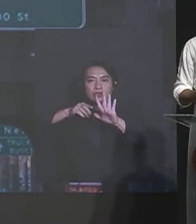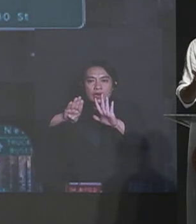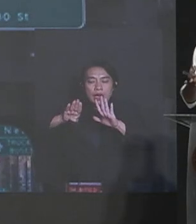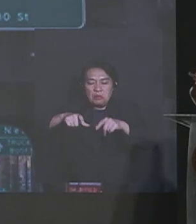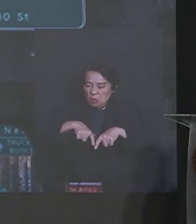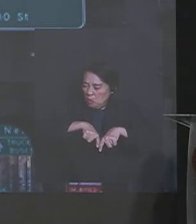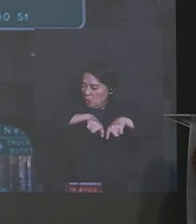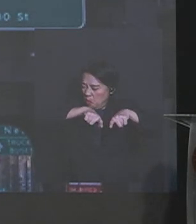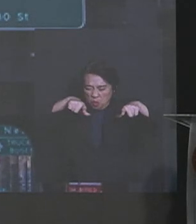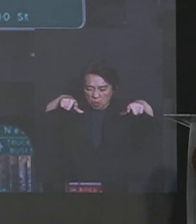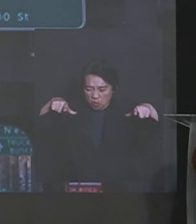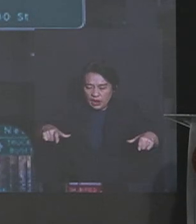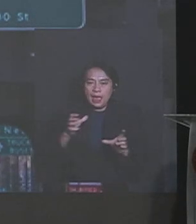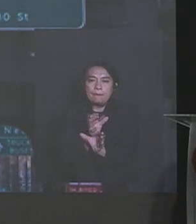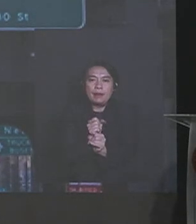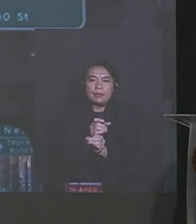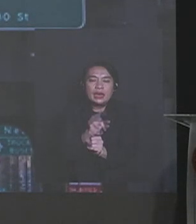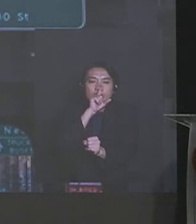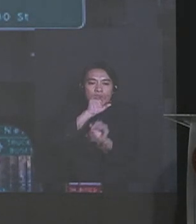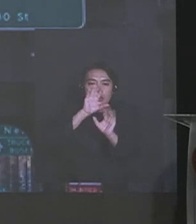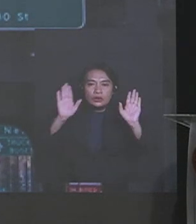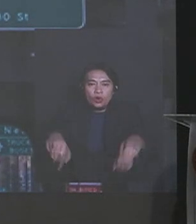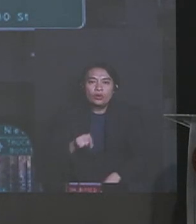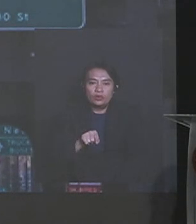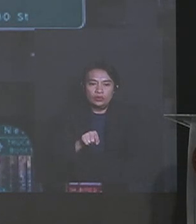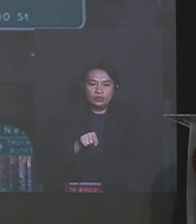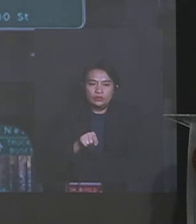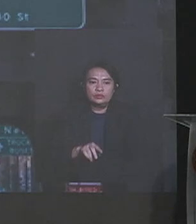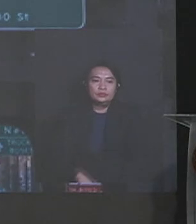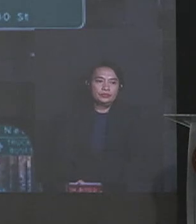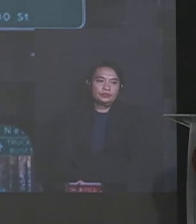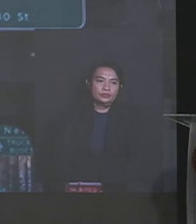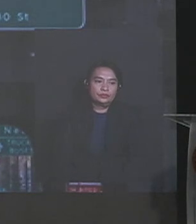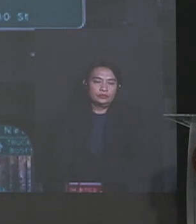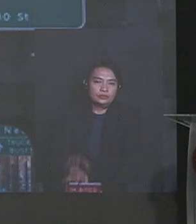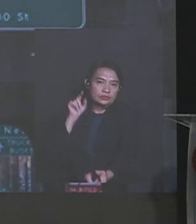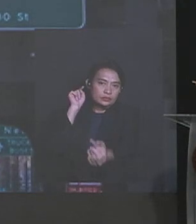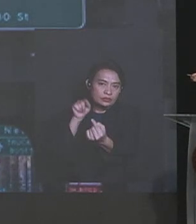interesting platform for arts to be experienced.